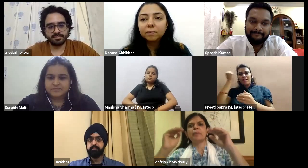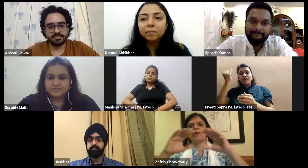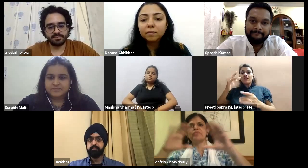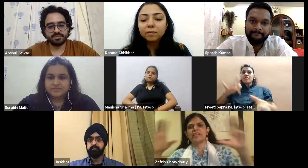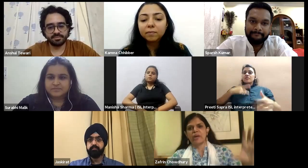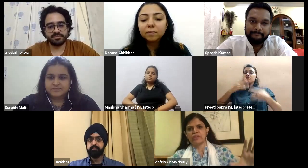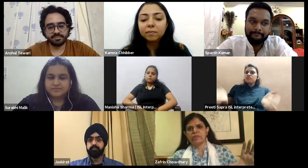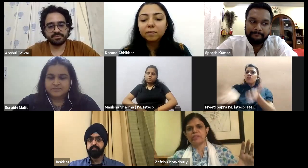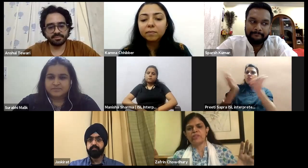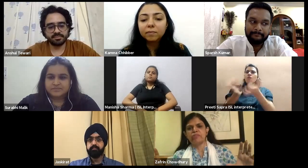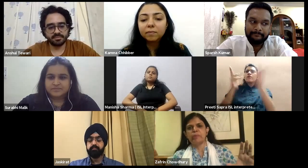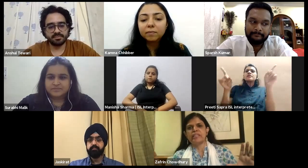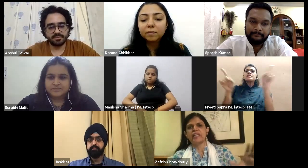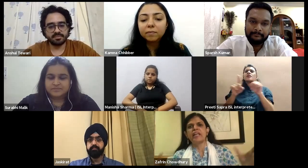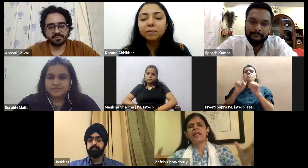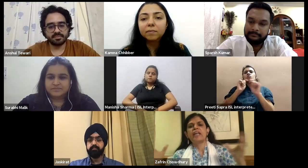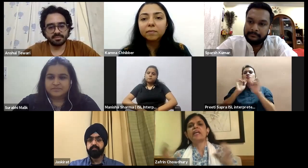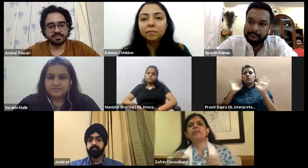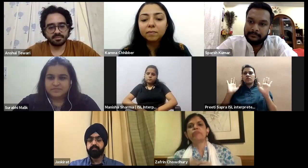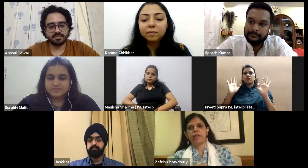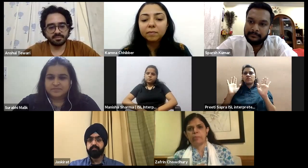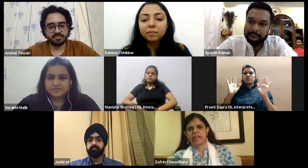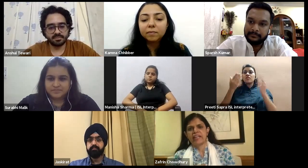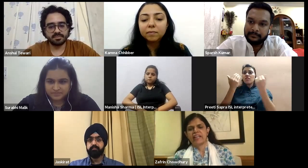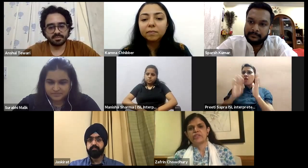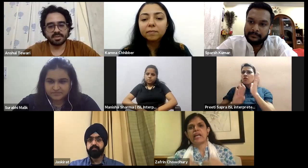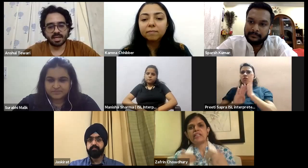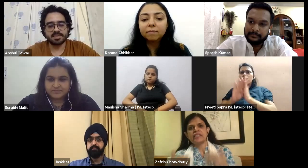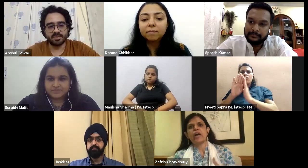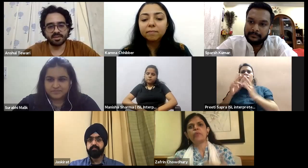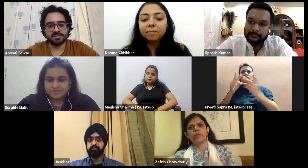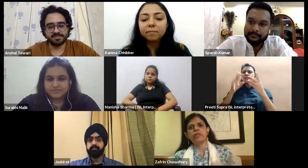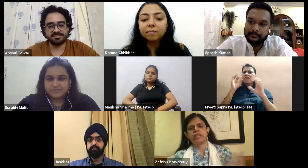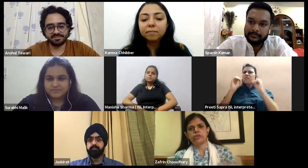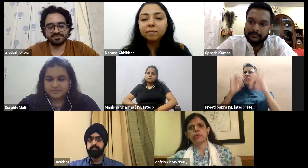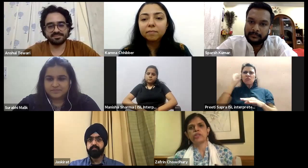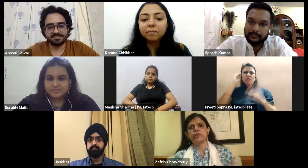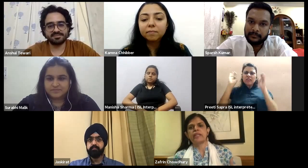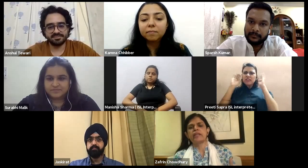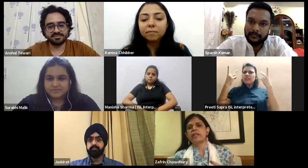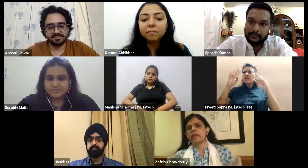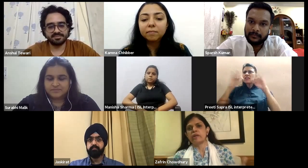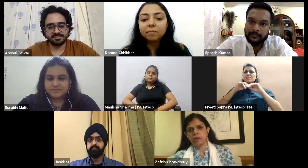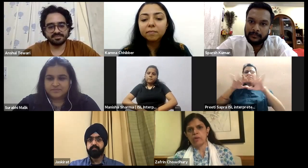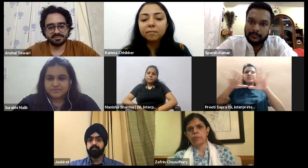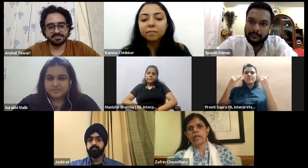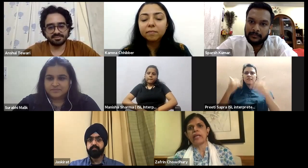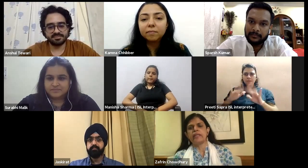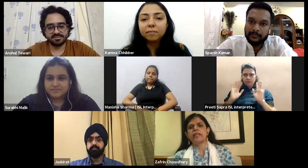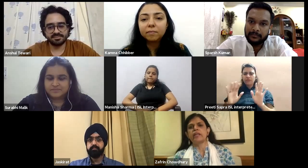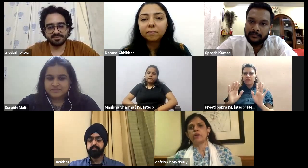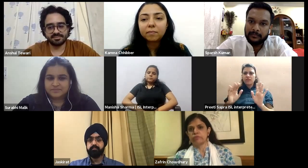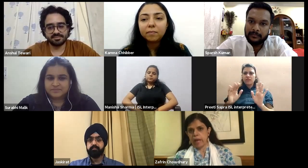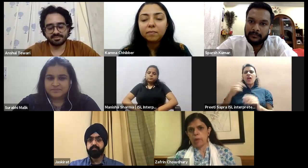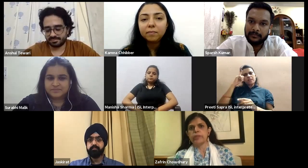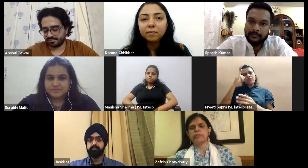rise above the crowd of the misinformation and the infodemic. So that is how we need to work together. And we are ending